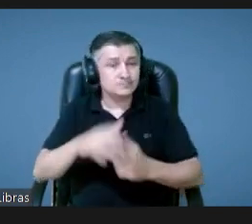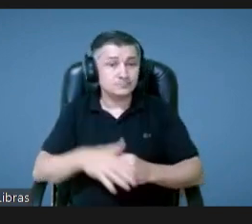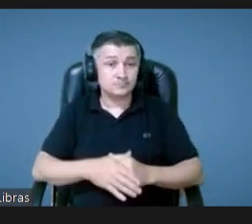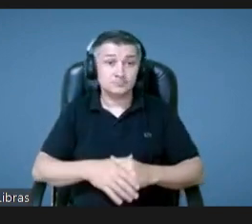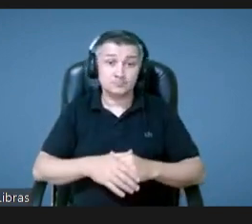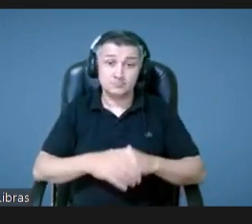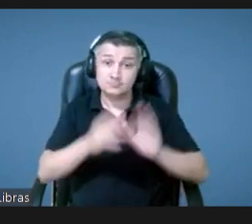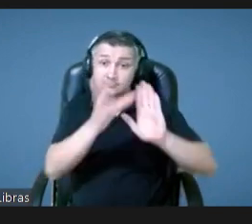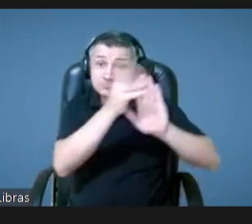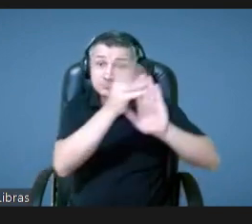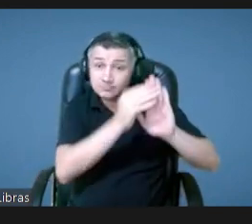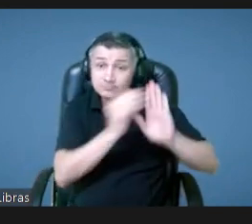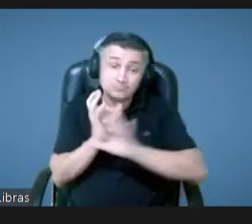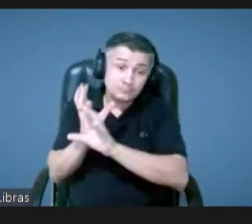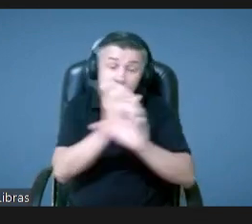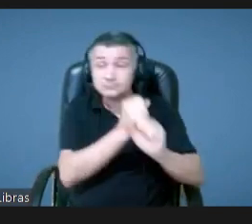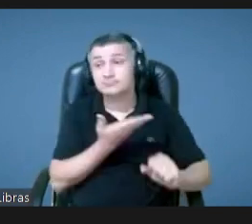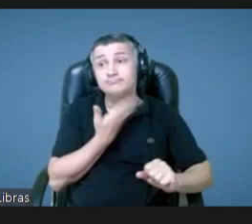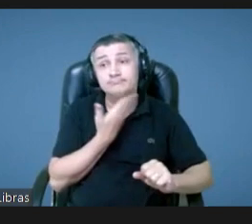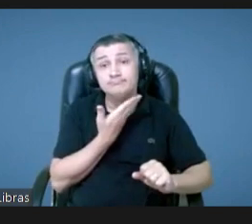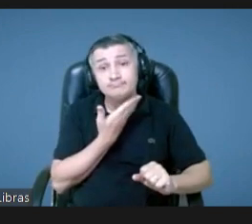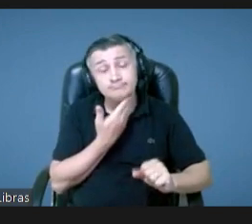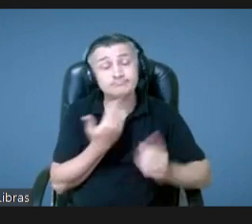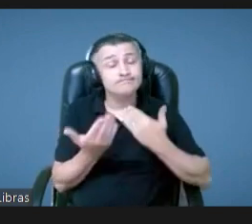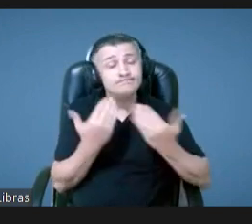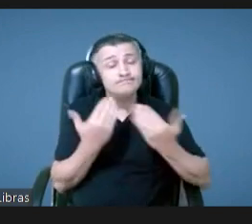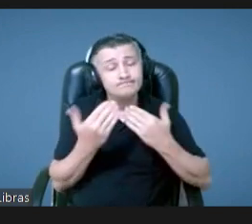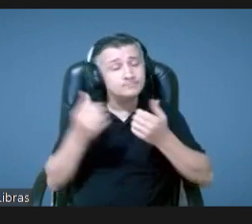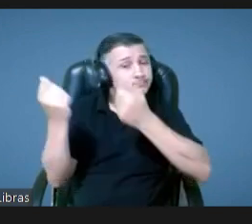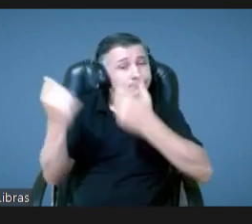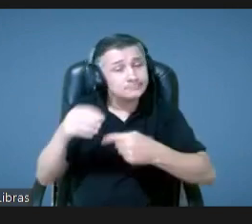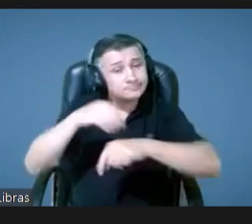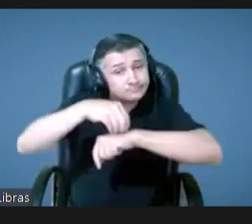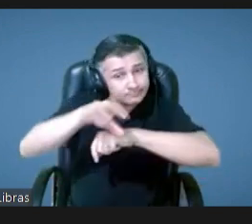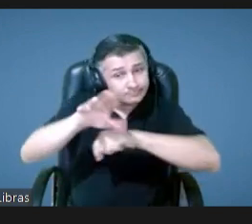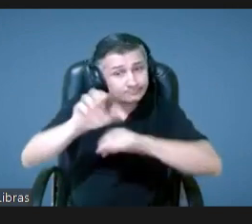start this video conference